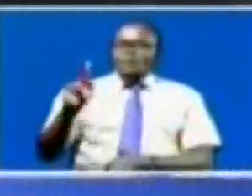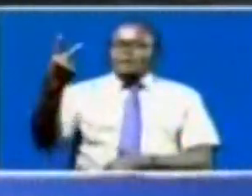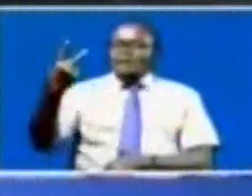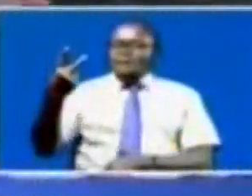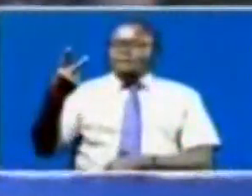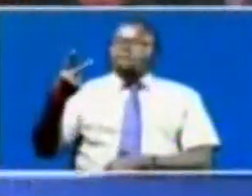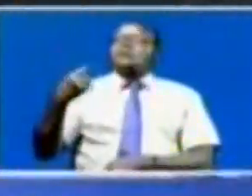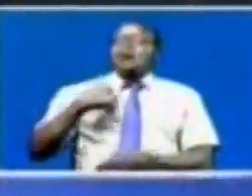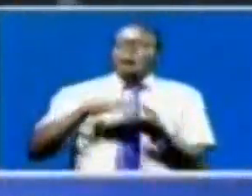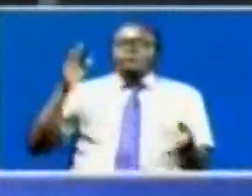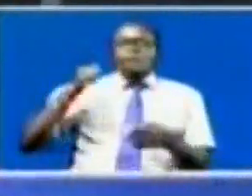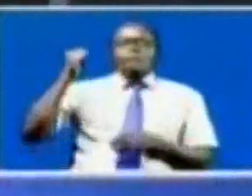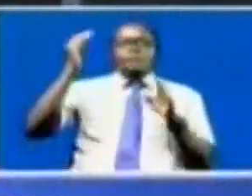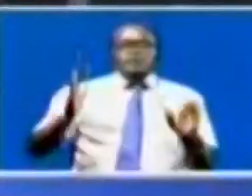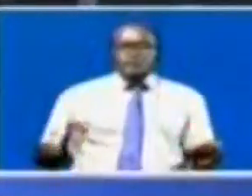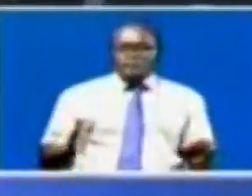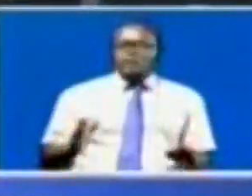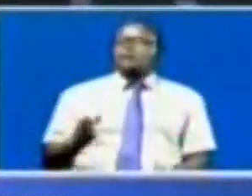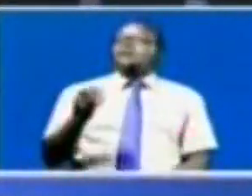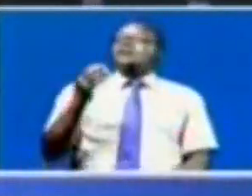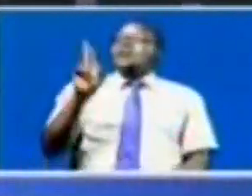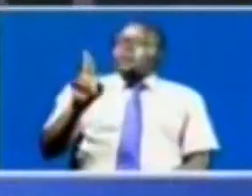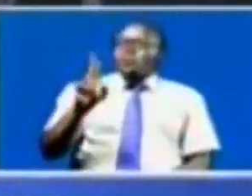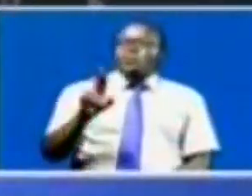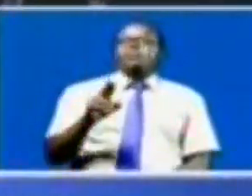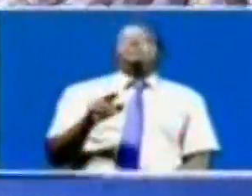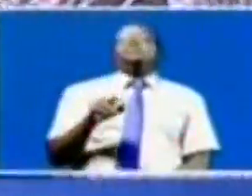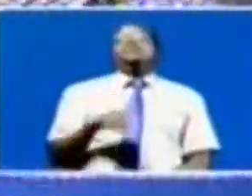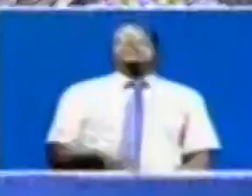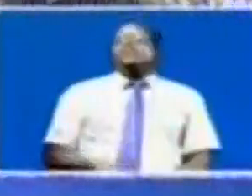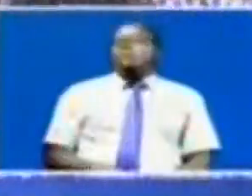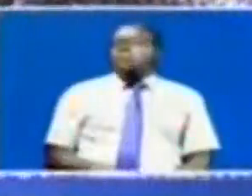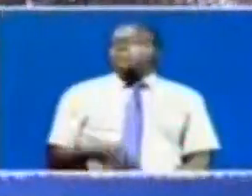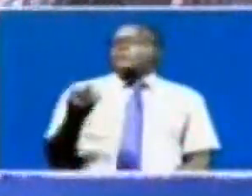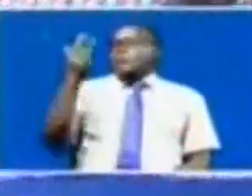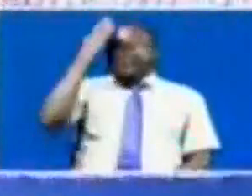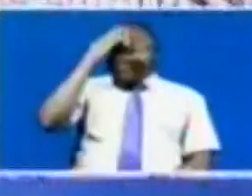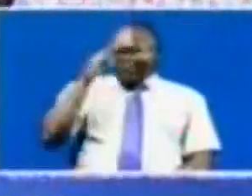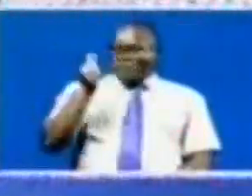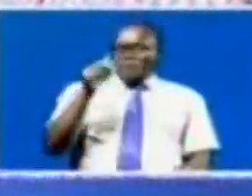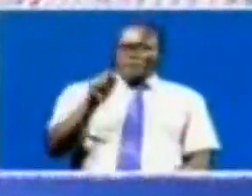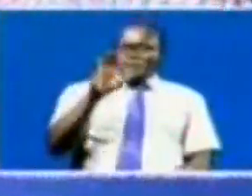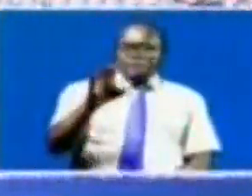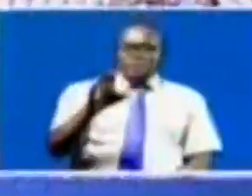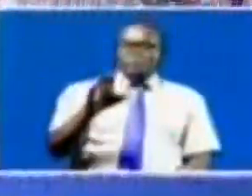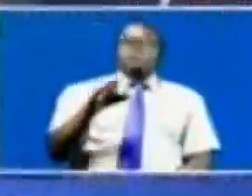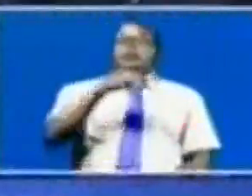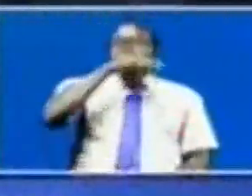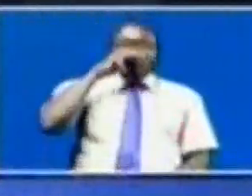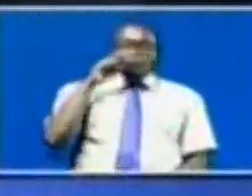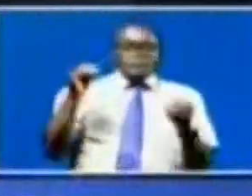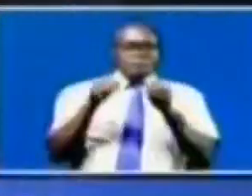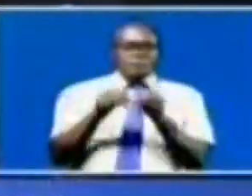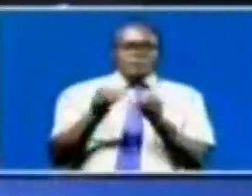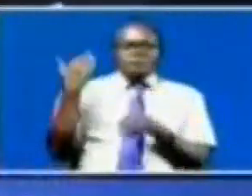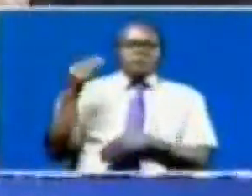is attracting many political players in the Uhuru Kenyatta succession battle. On Monday, Amal National Congress leader Musalia Mudavadi met a group of